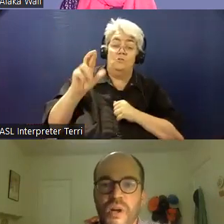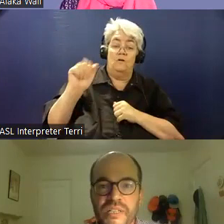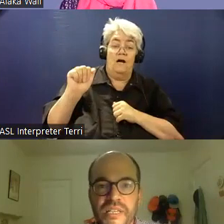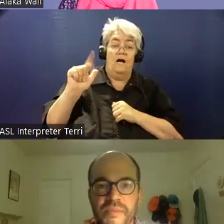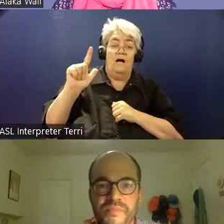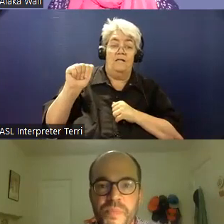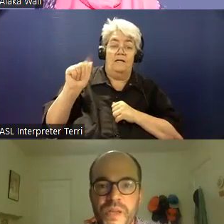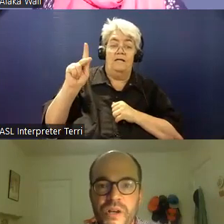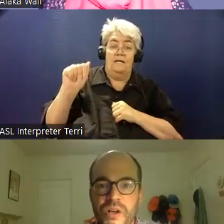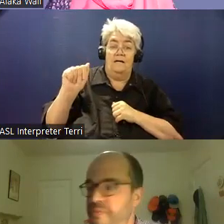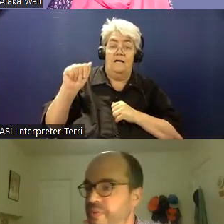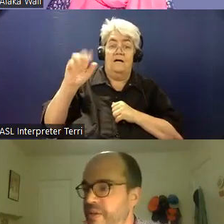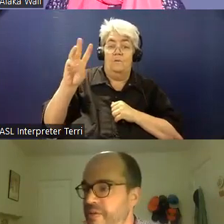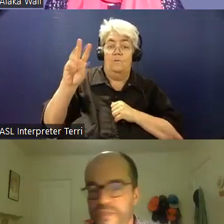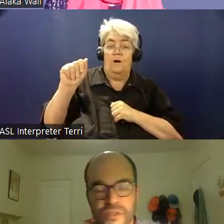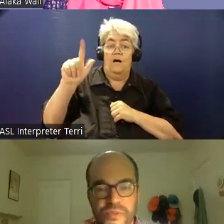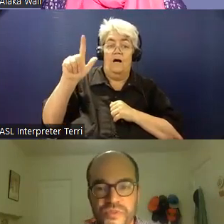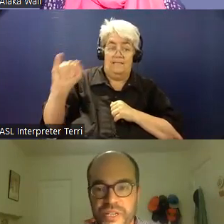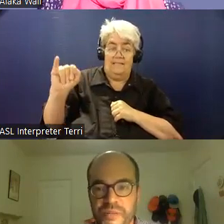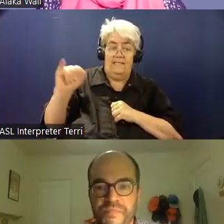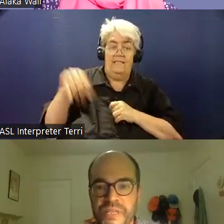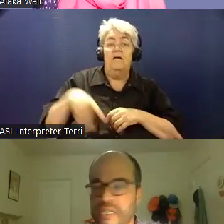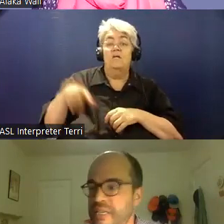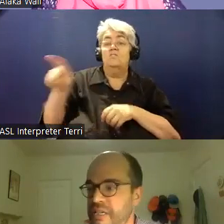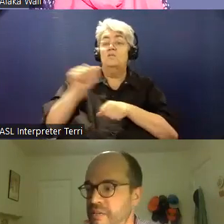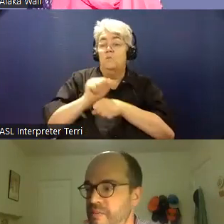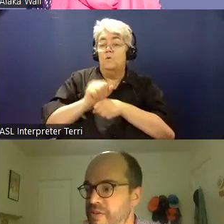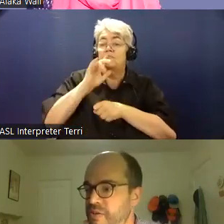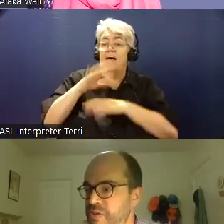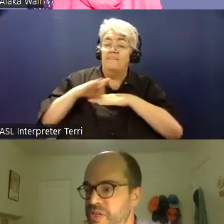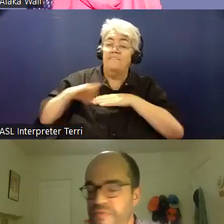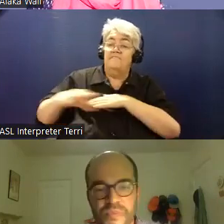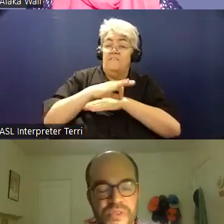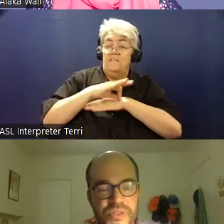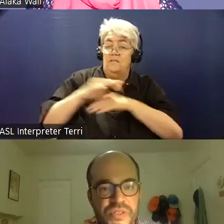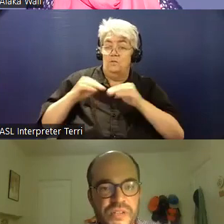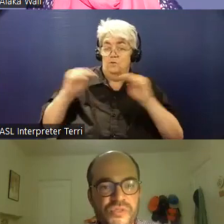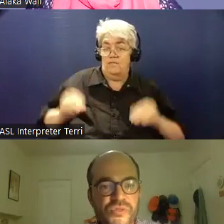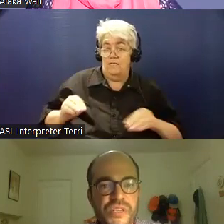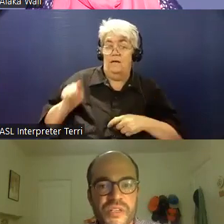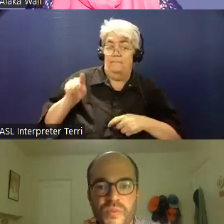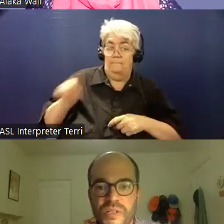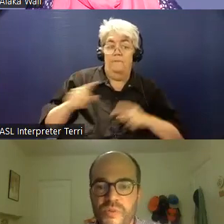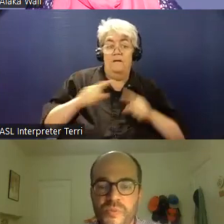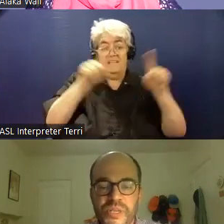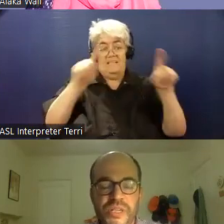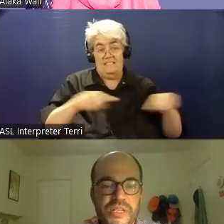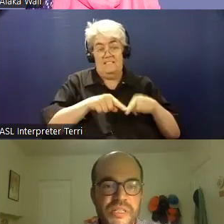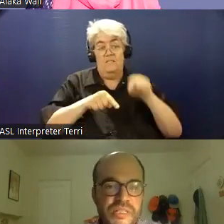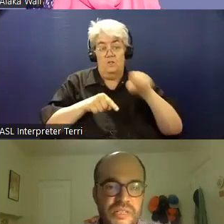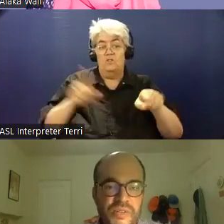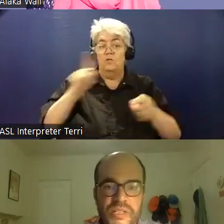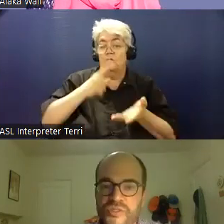Alaka Wali of the Field Museum. As you can see from this title screen, Dr. Wali will